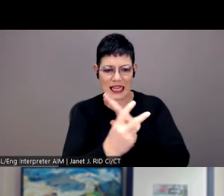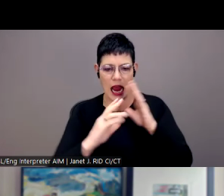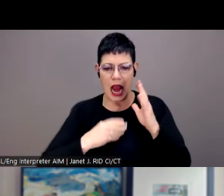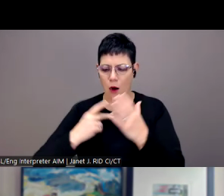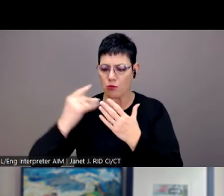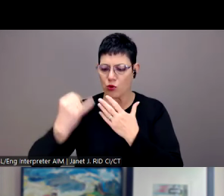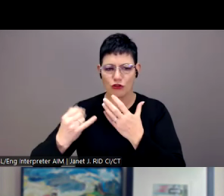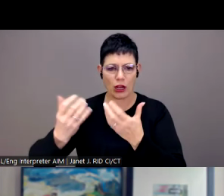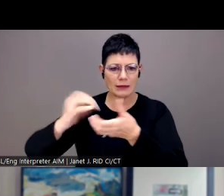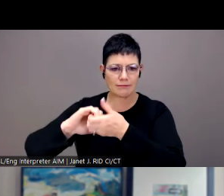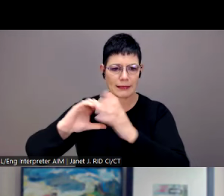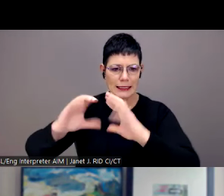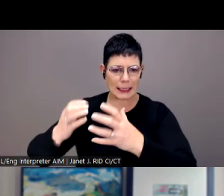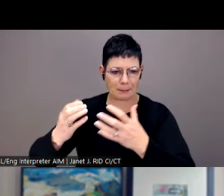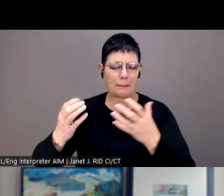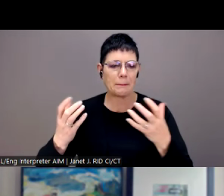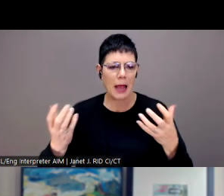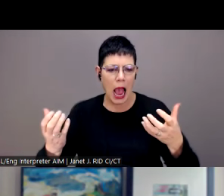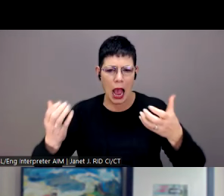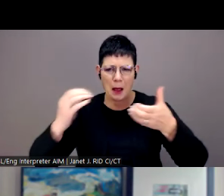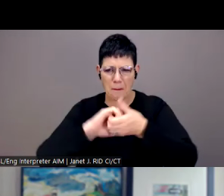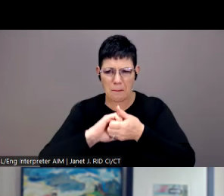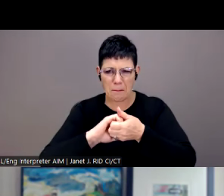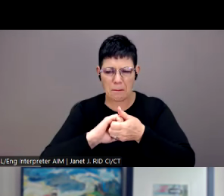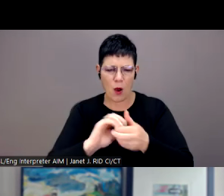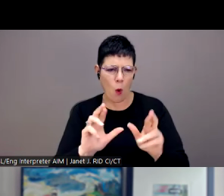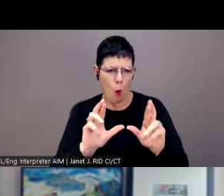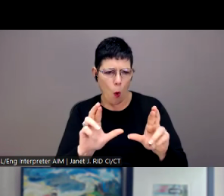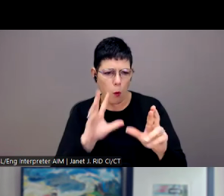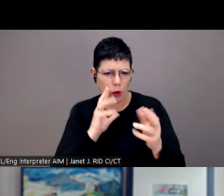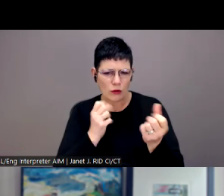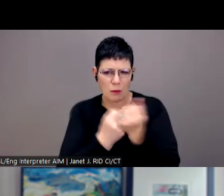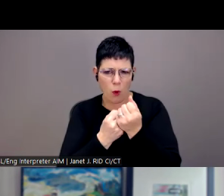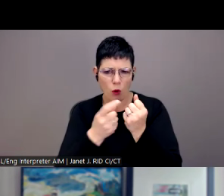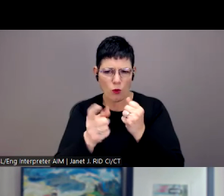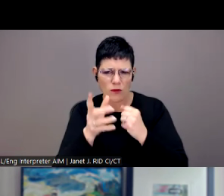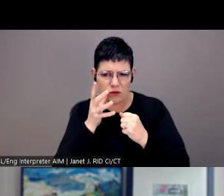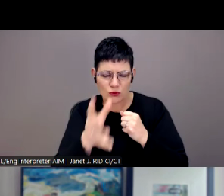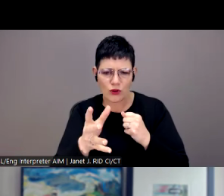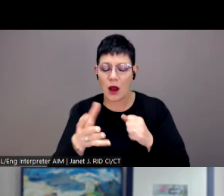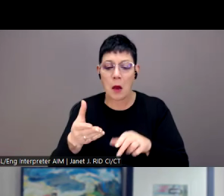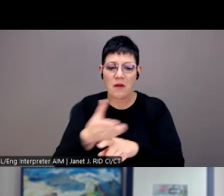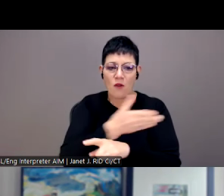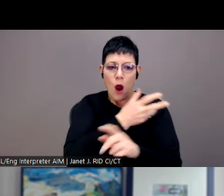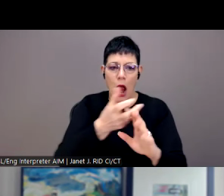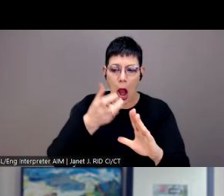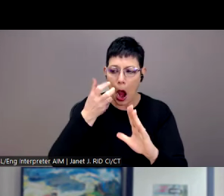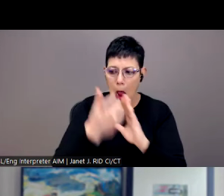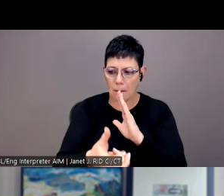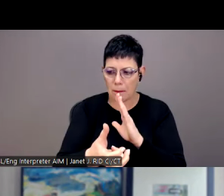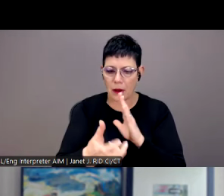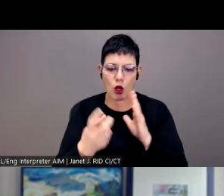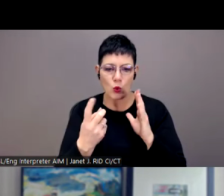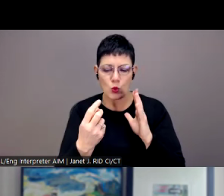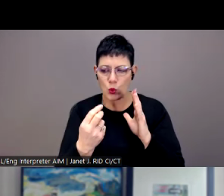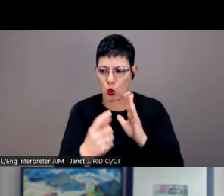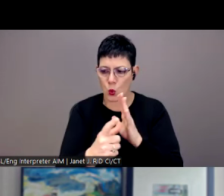team. And we hope that it will be of great support to you. Before we dive in, we'd like to